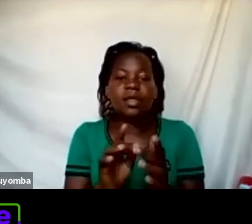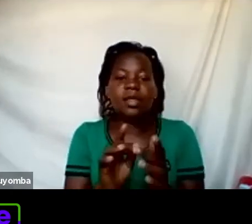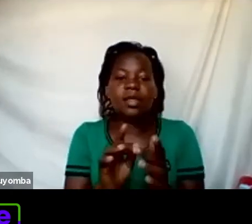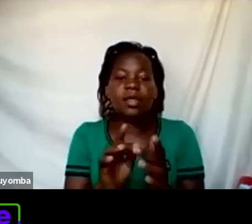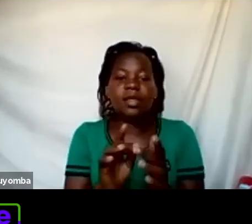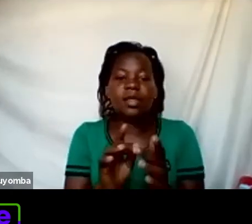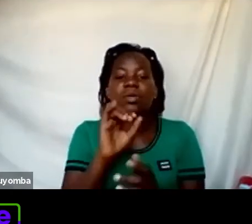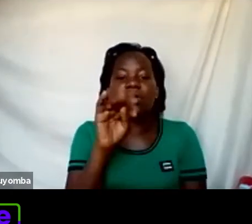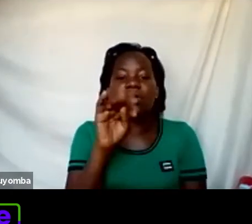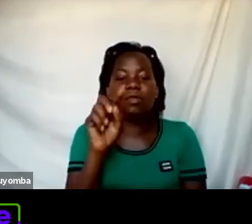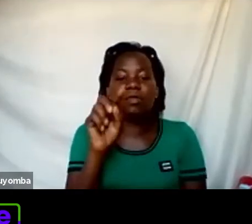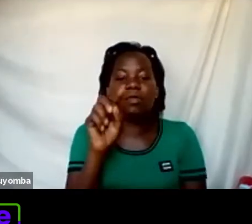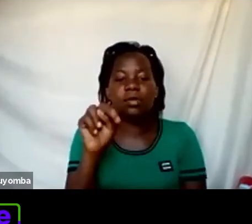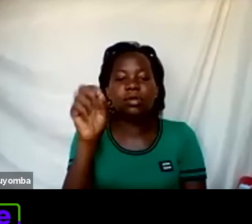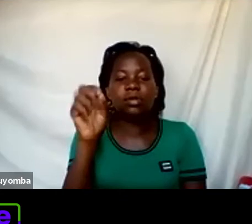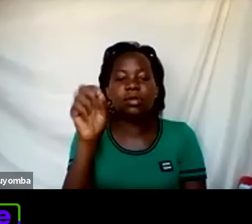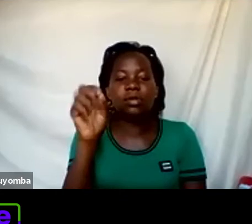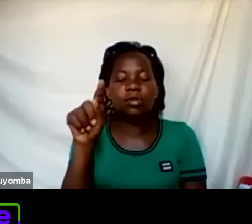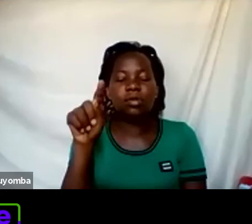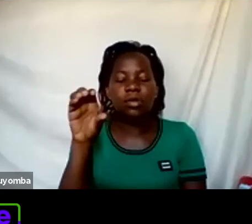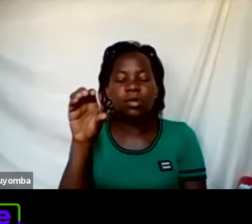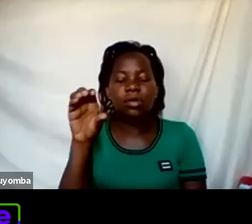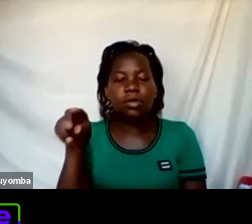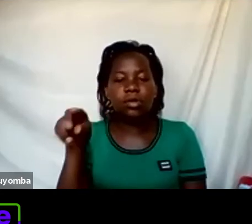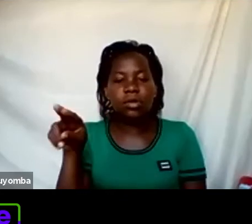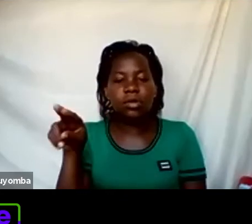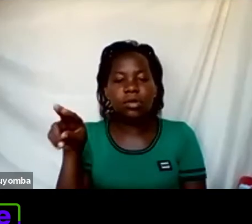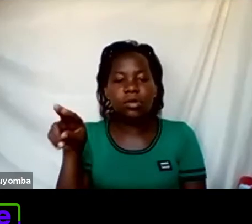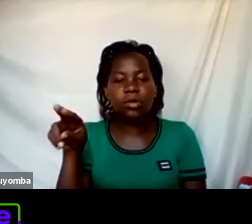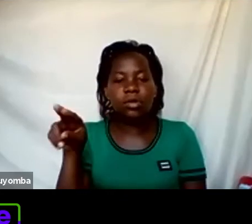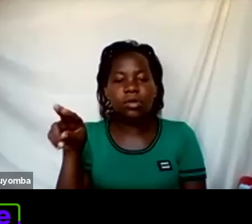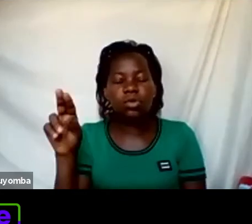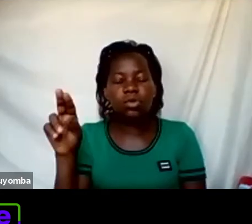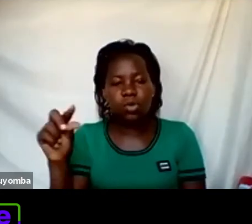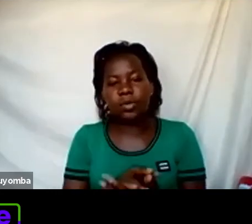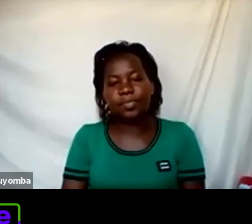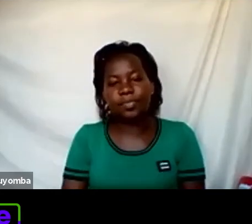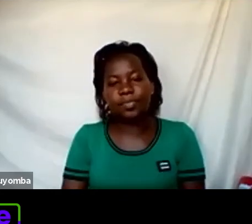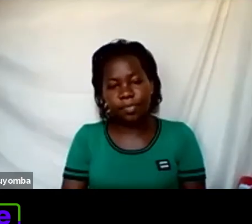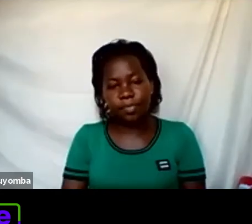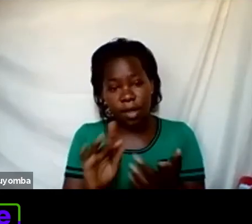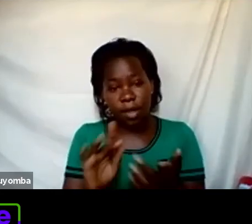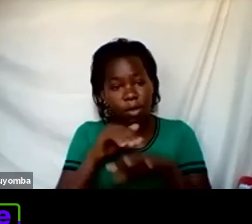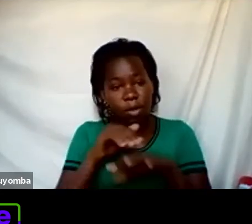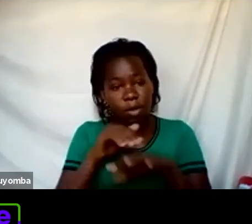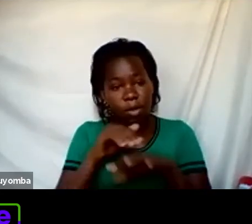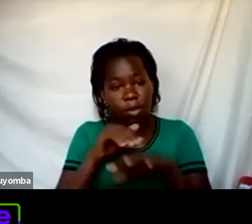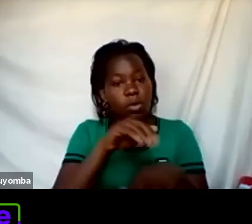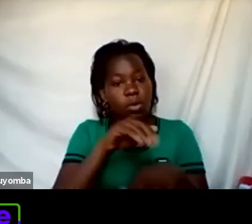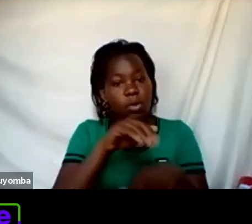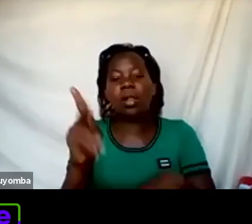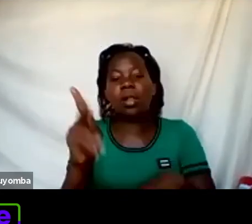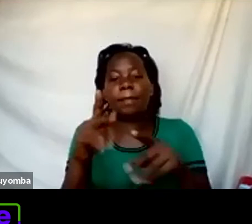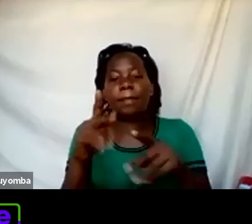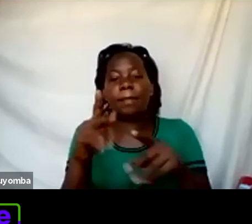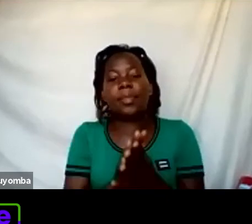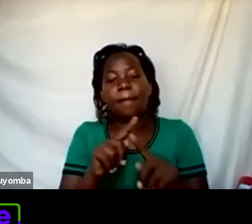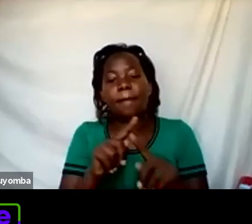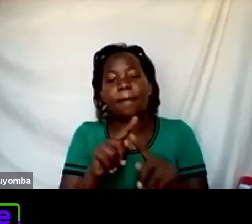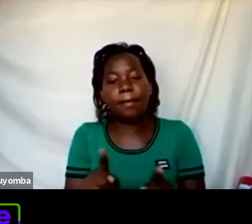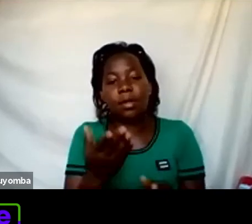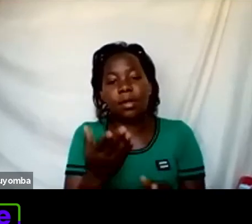info@nase.co.ug so that when this email goes out, you're notified. But the email will be going out to everyone anyway. But there will be an opportunity to update your idea.